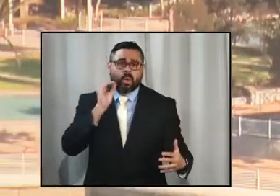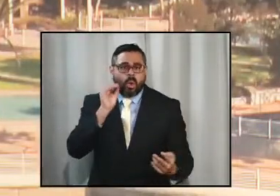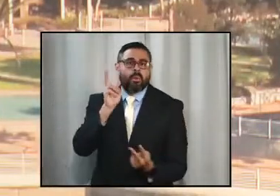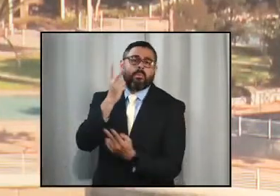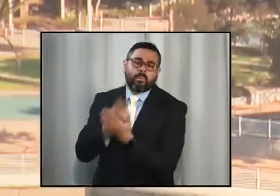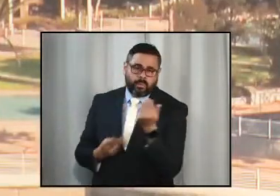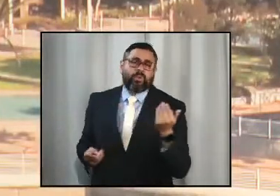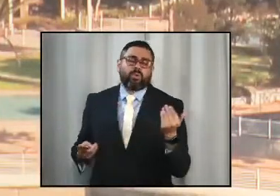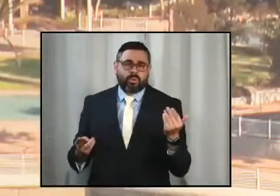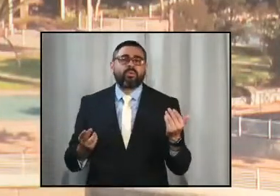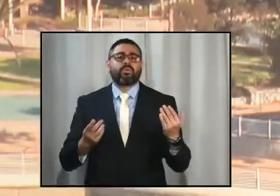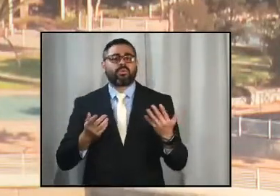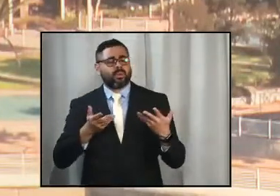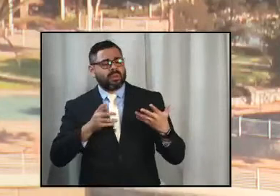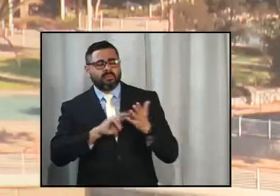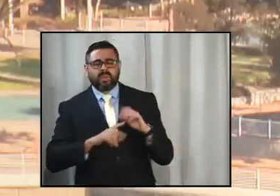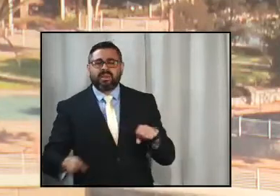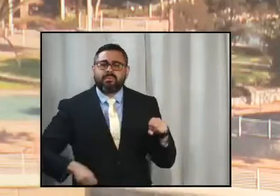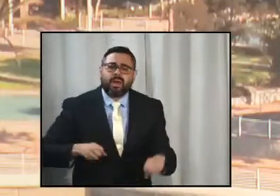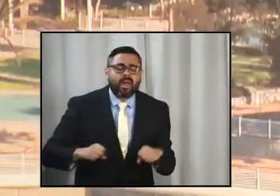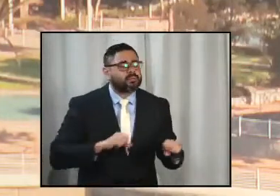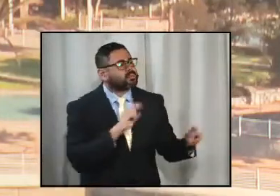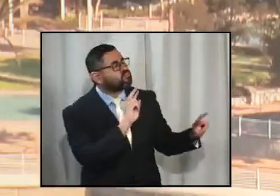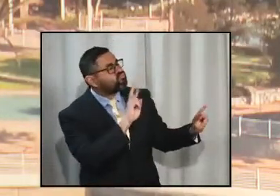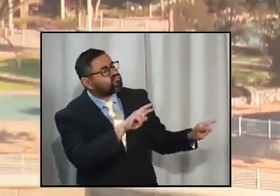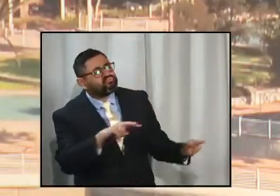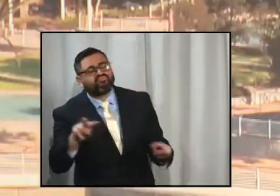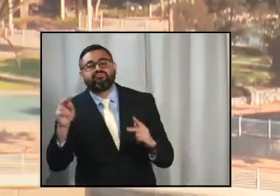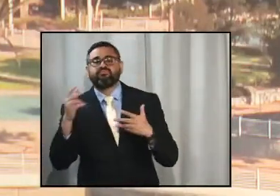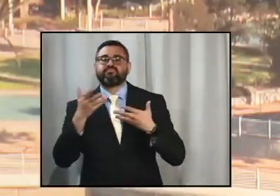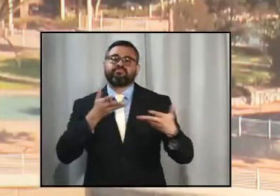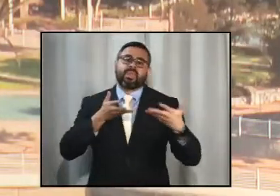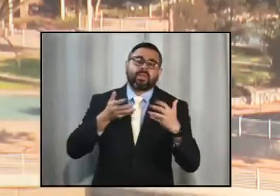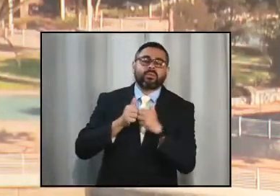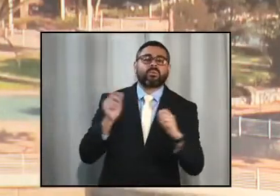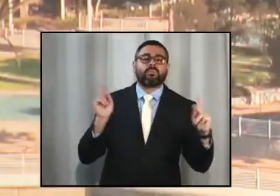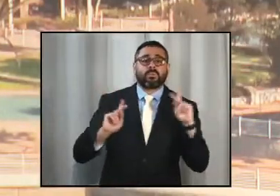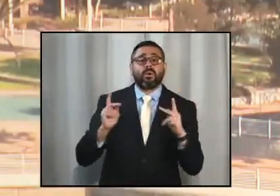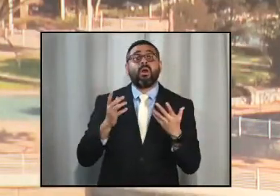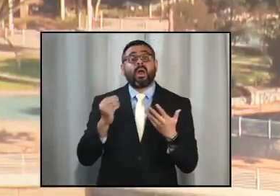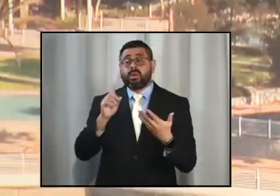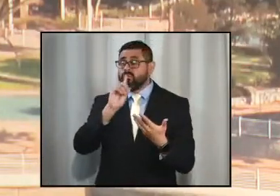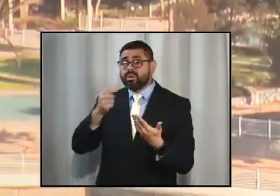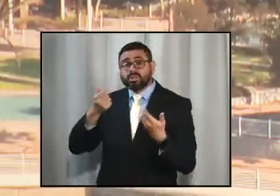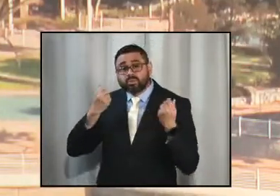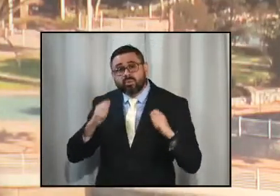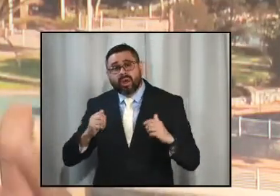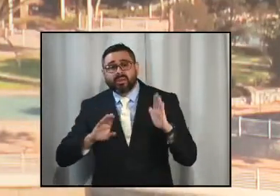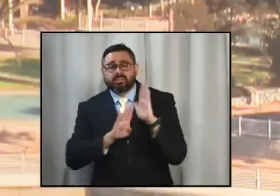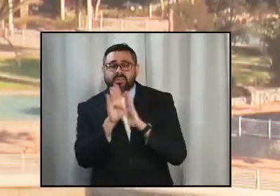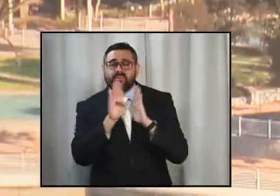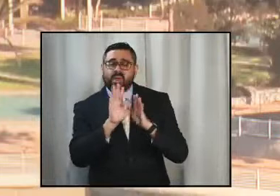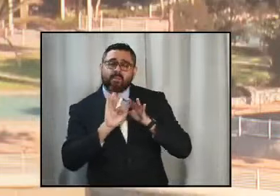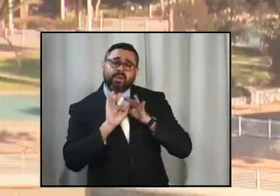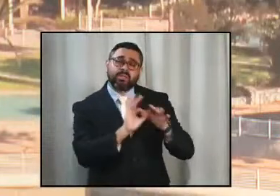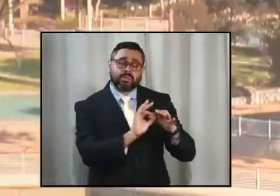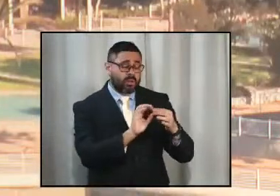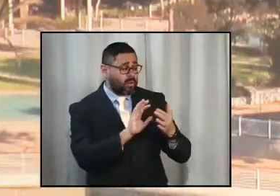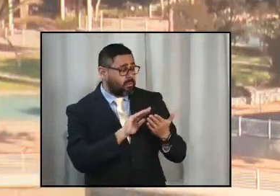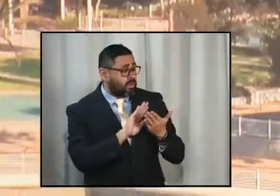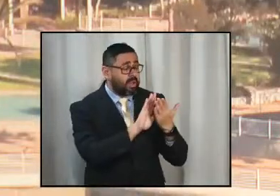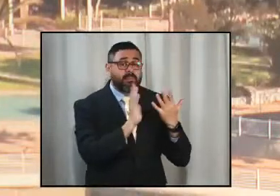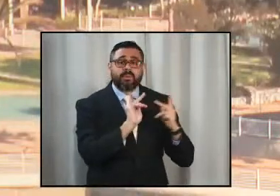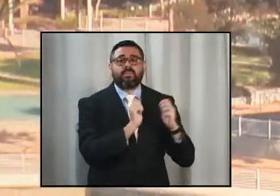of their vehicles, engaging with the community, talking to business owners, and trying to make meaningful connections to address issues related to homelessness and crime in our